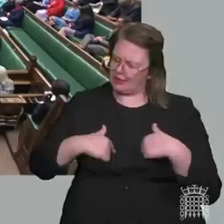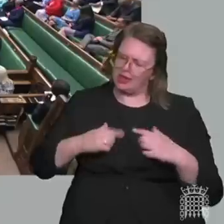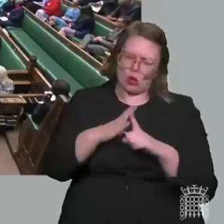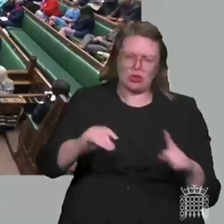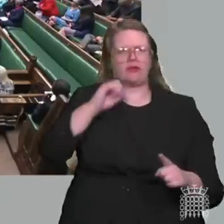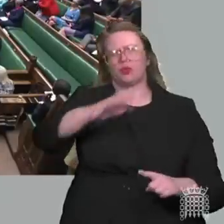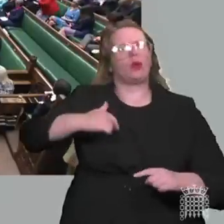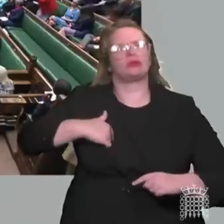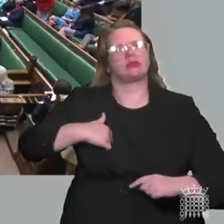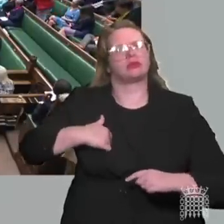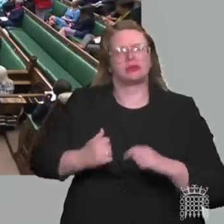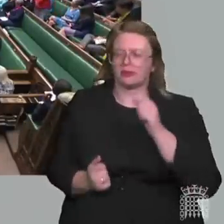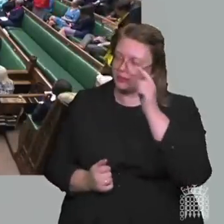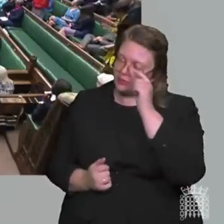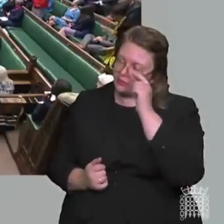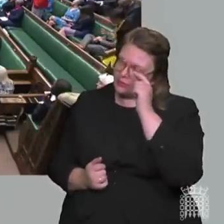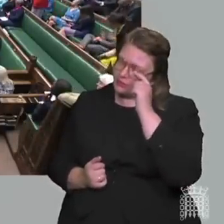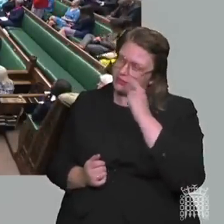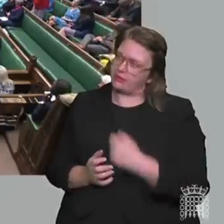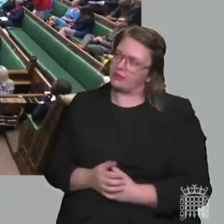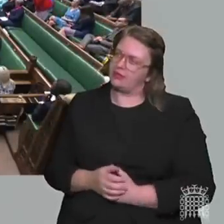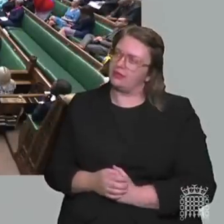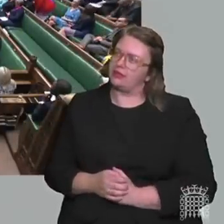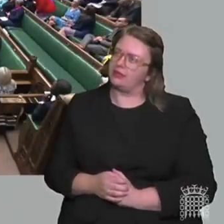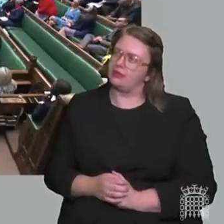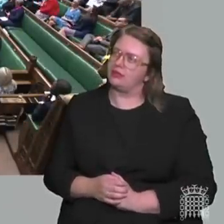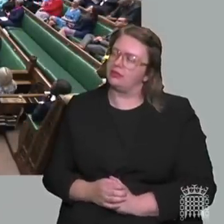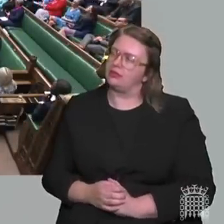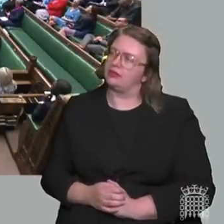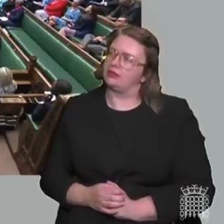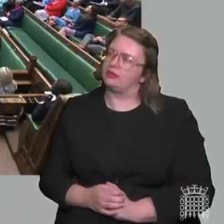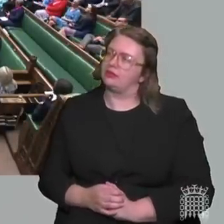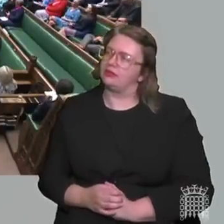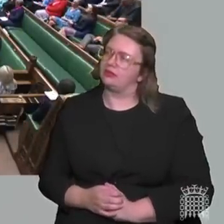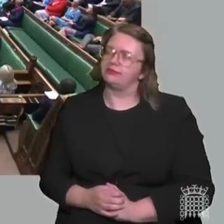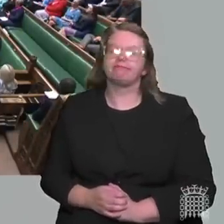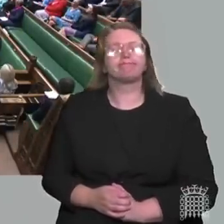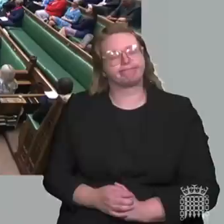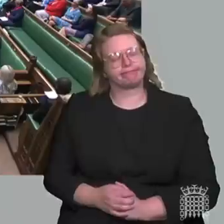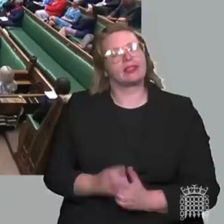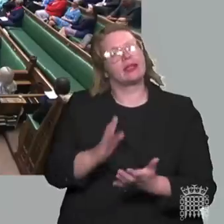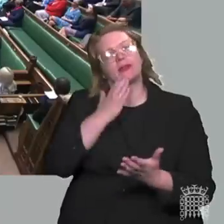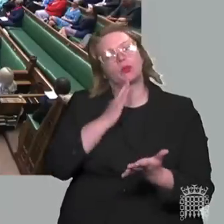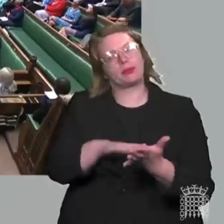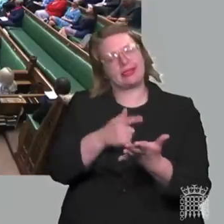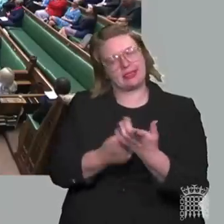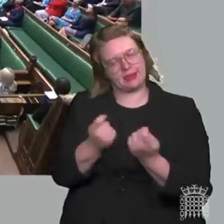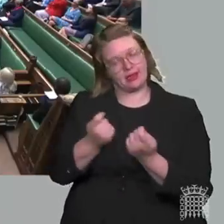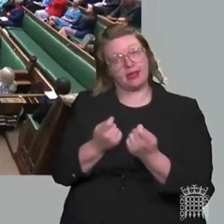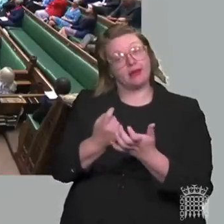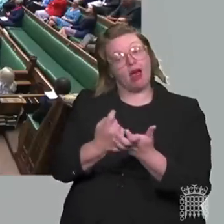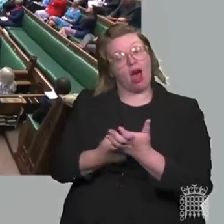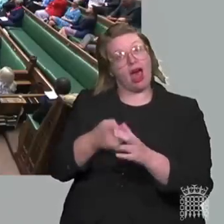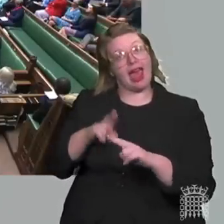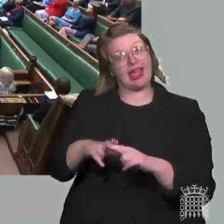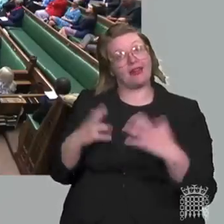do. Robert Court. Thank you, Mr. Speaker. As we speak, the Royal Air Force is operating the Hercules farewell